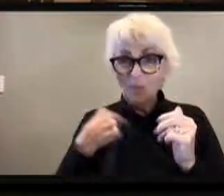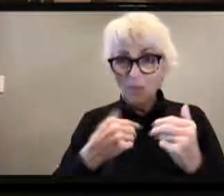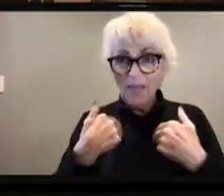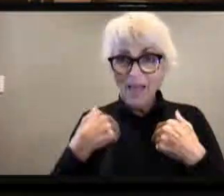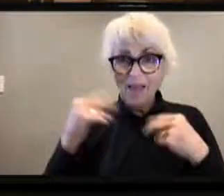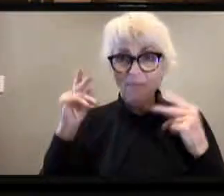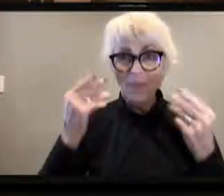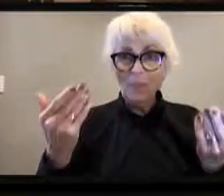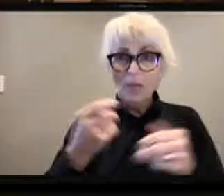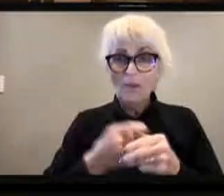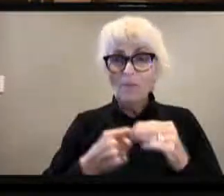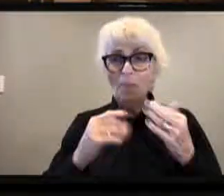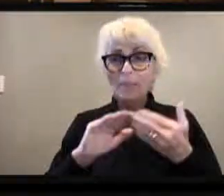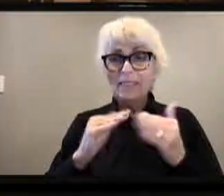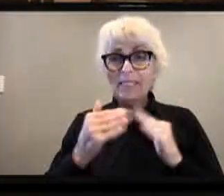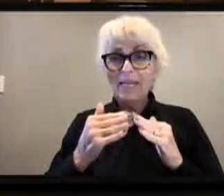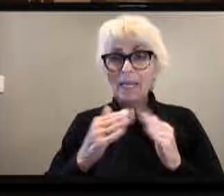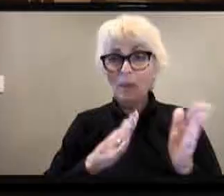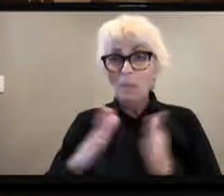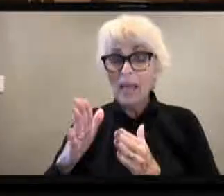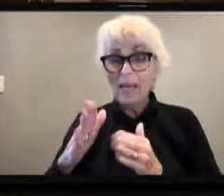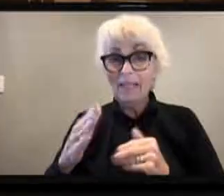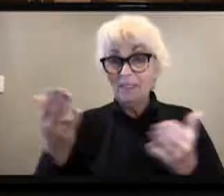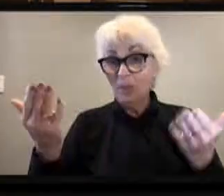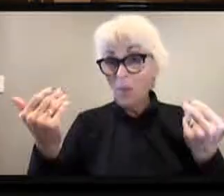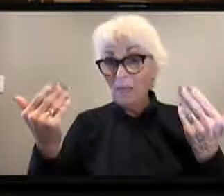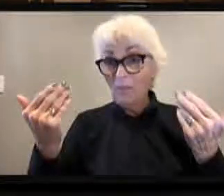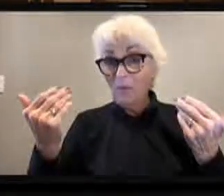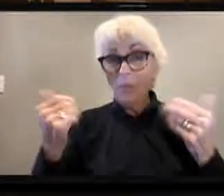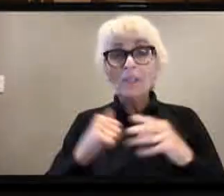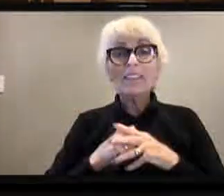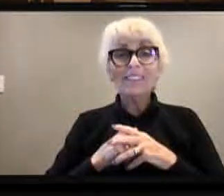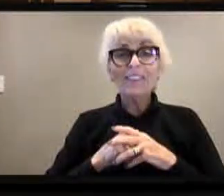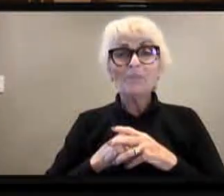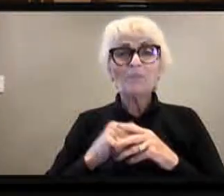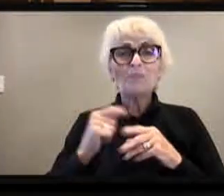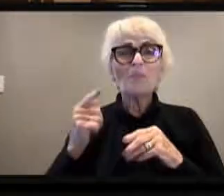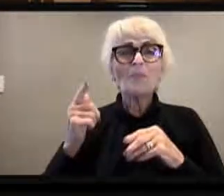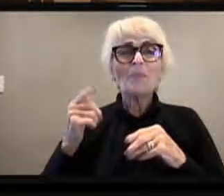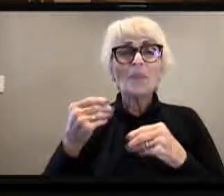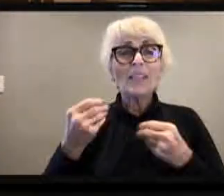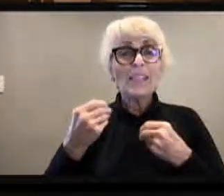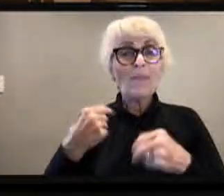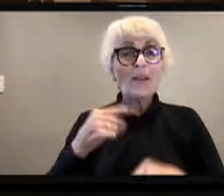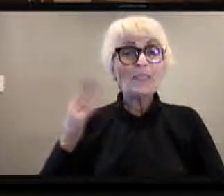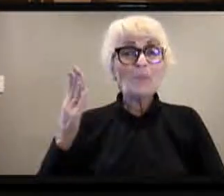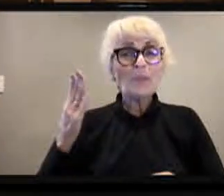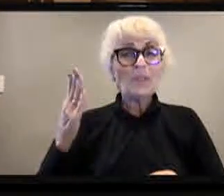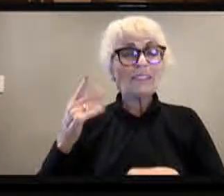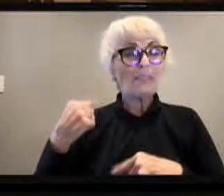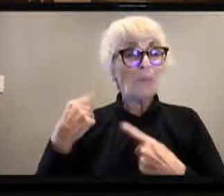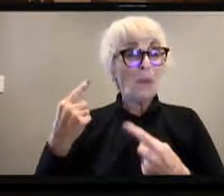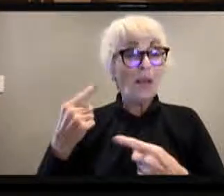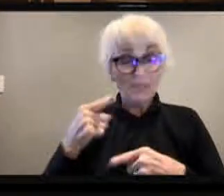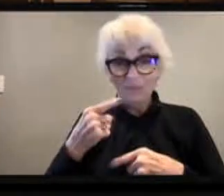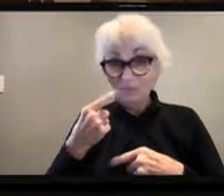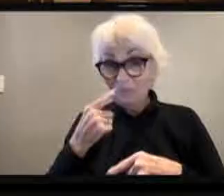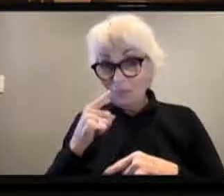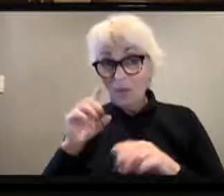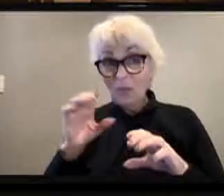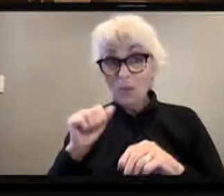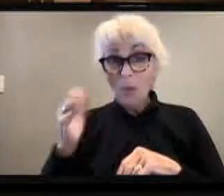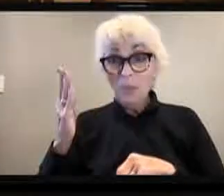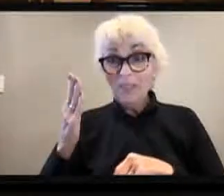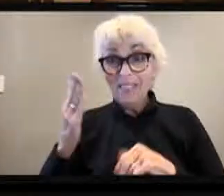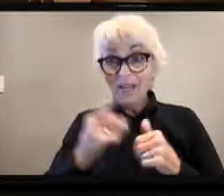forward? I'm sorry, do we do a little presentation first, right? Yep. It's been a while since I've done this. You want to do a little presentation first? Do you